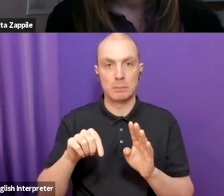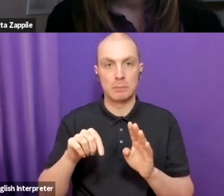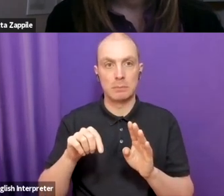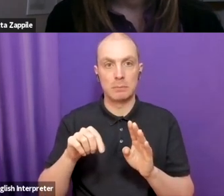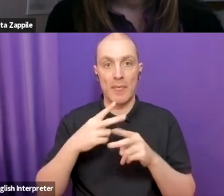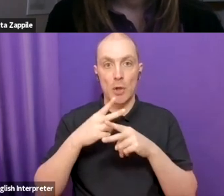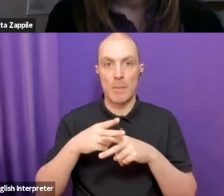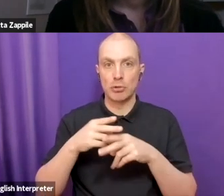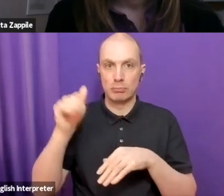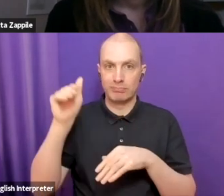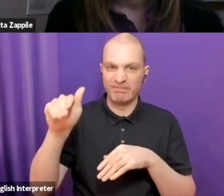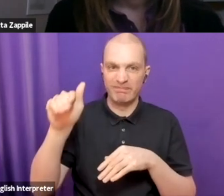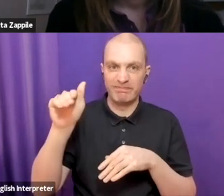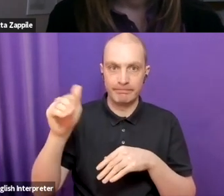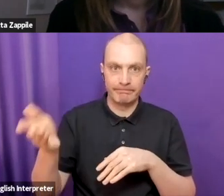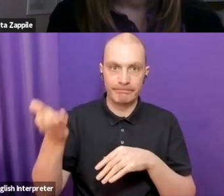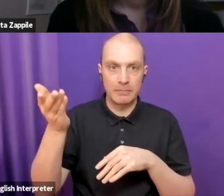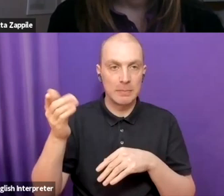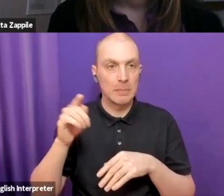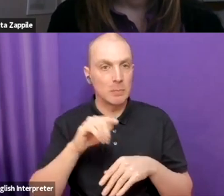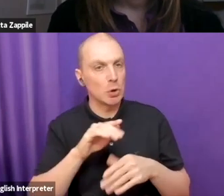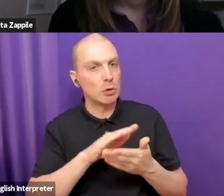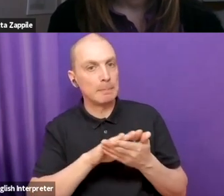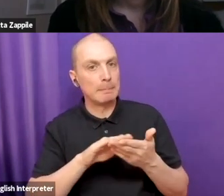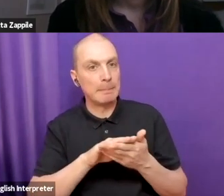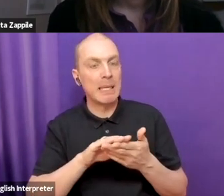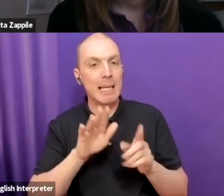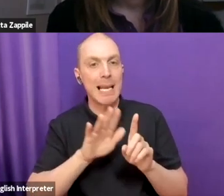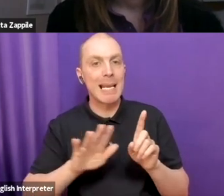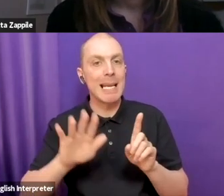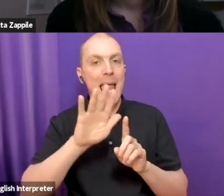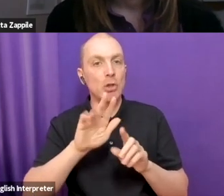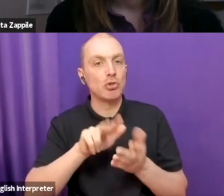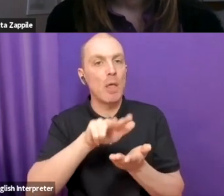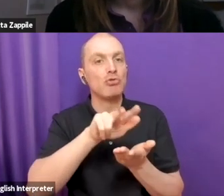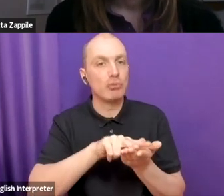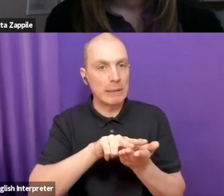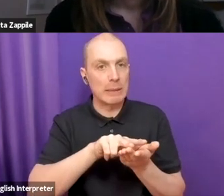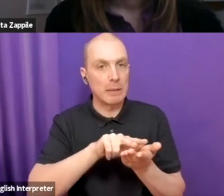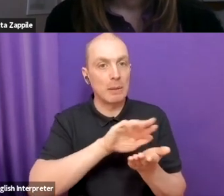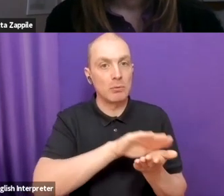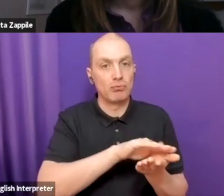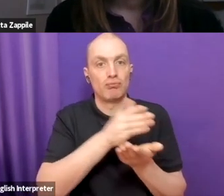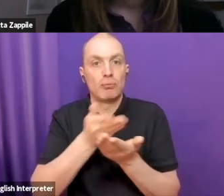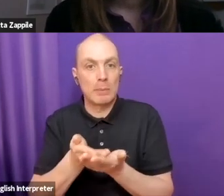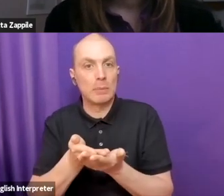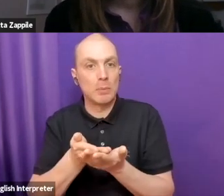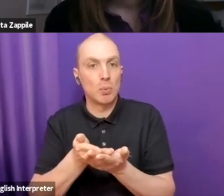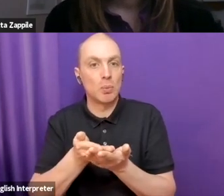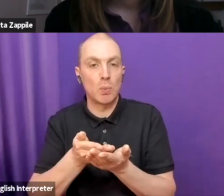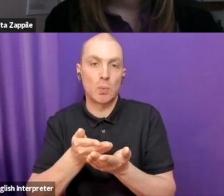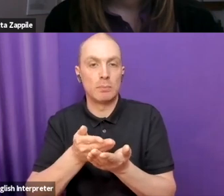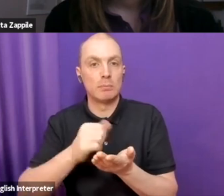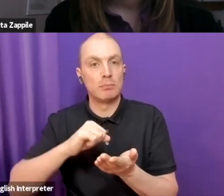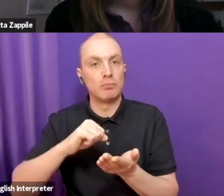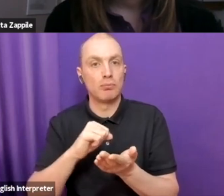So that's the process of putting some of those international treaties into our domestic law, isn't it? So that they're enforceable, which obviously